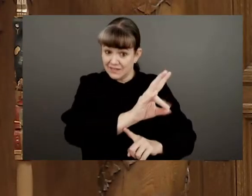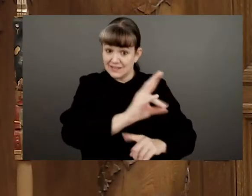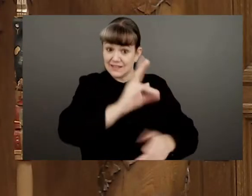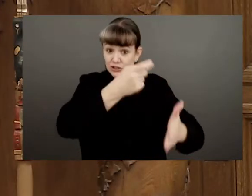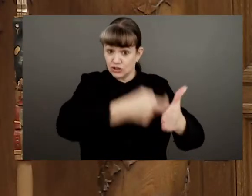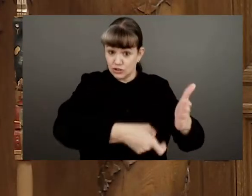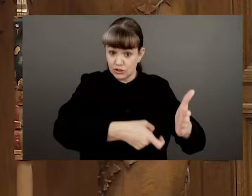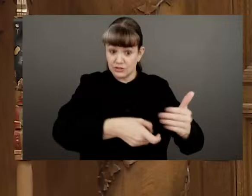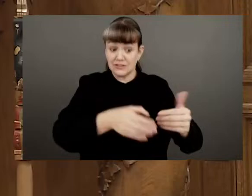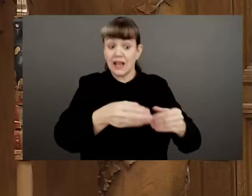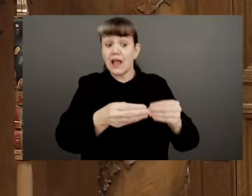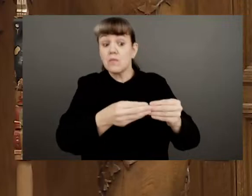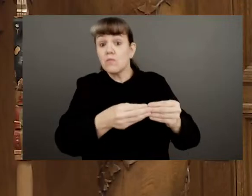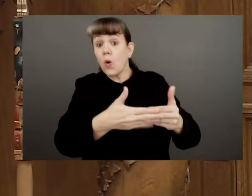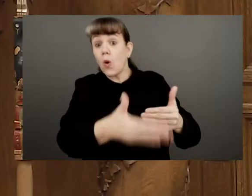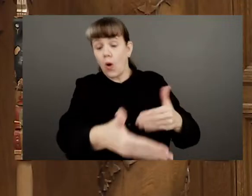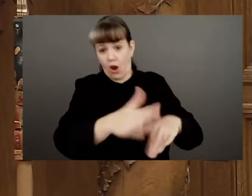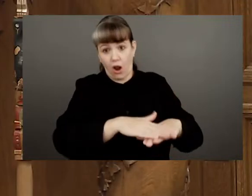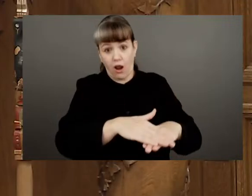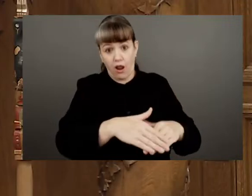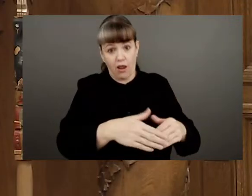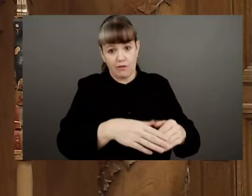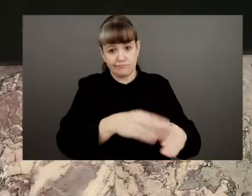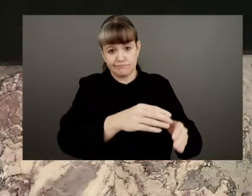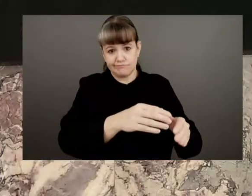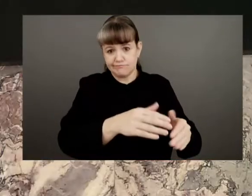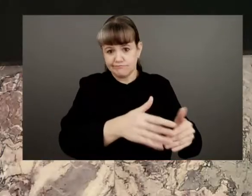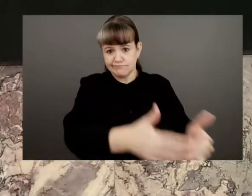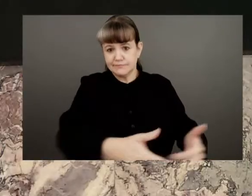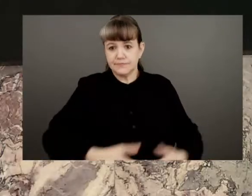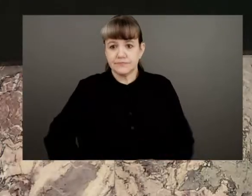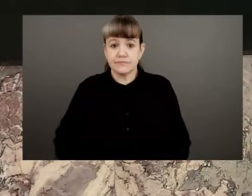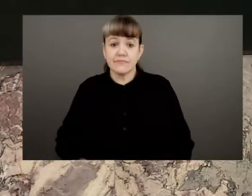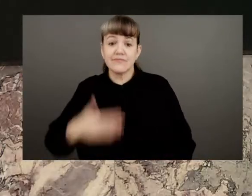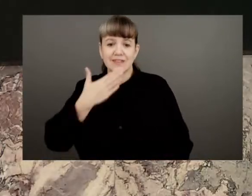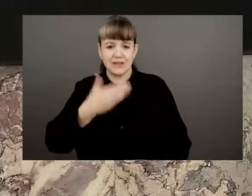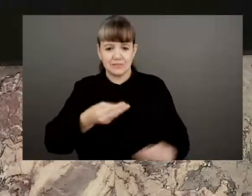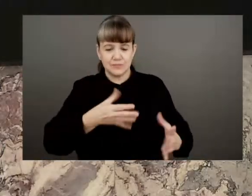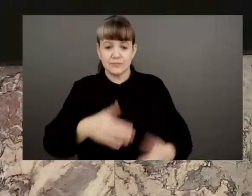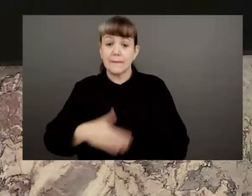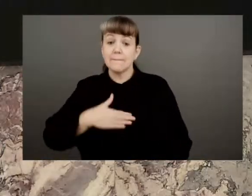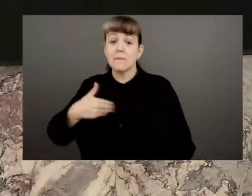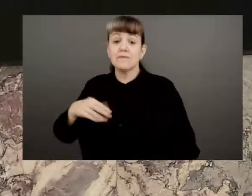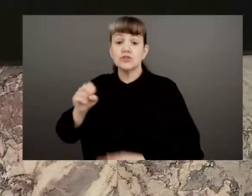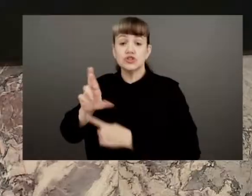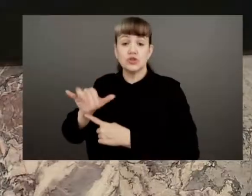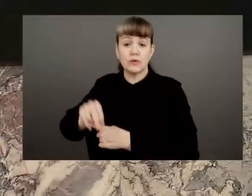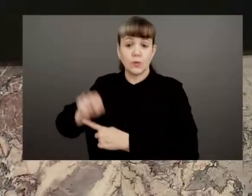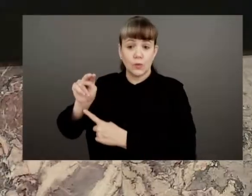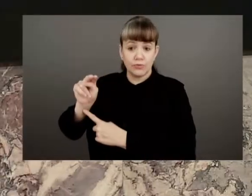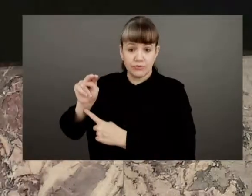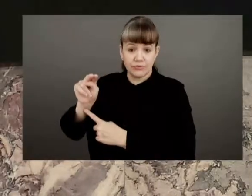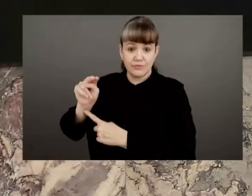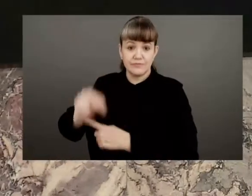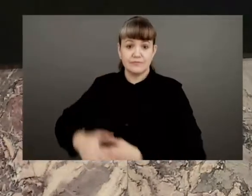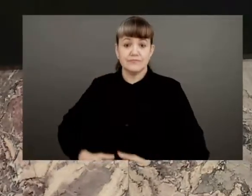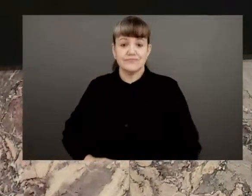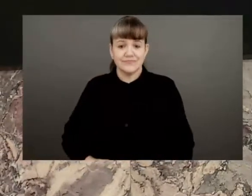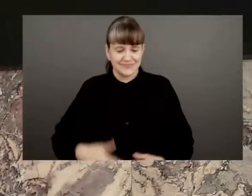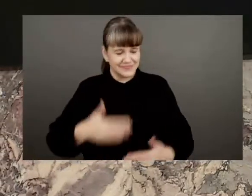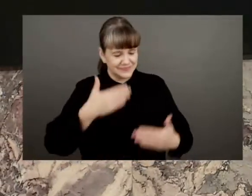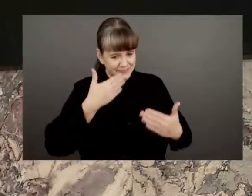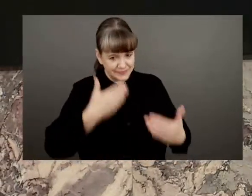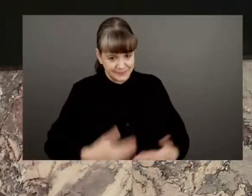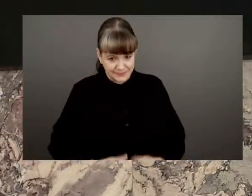Member for Surrey North. Thank you, Mr. Speaker. I stood up 1 week ago and asked about shooting in